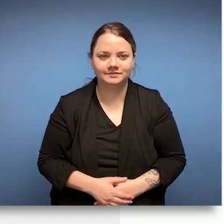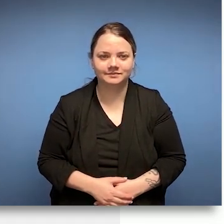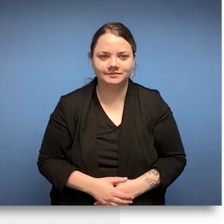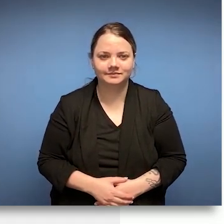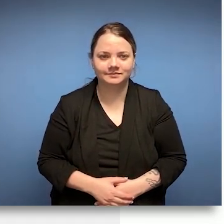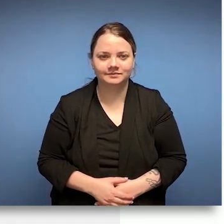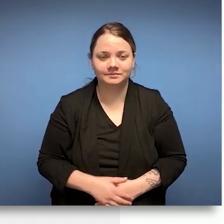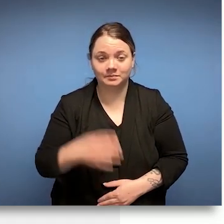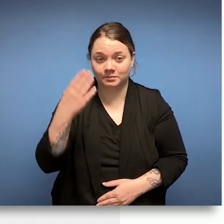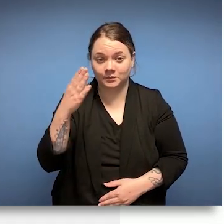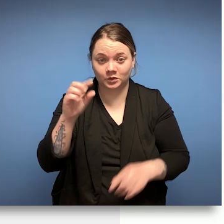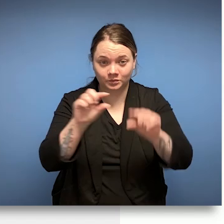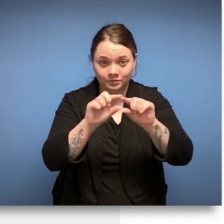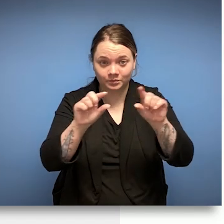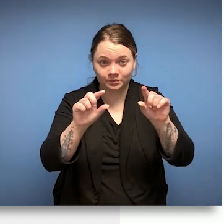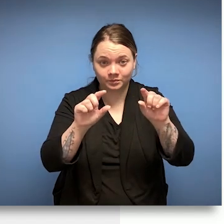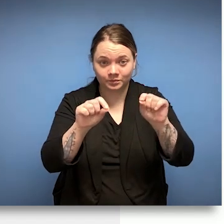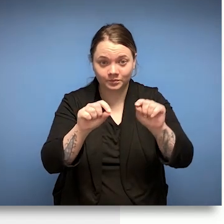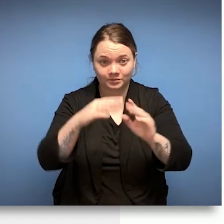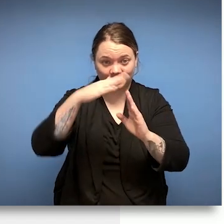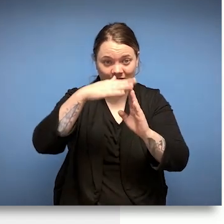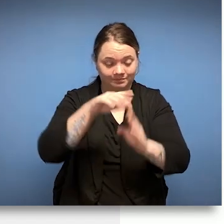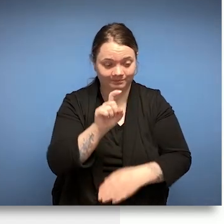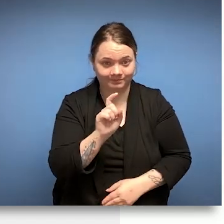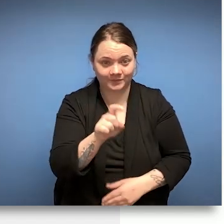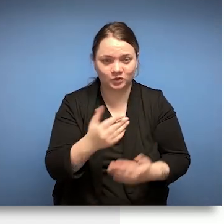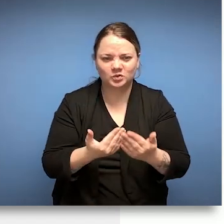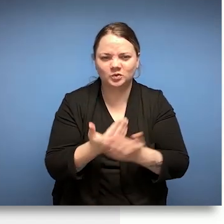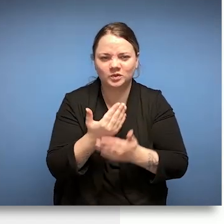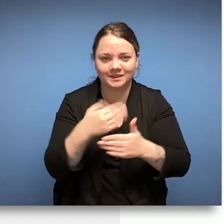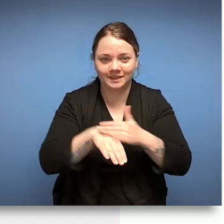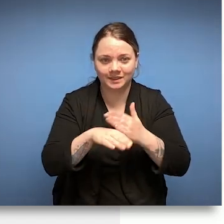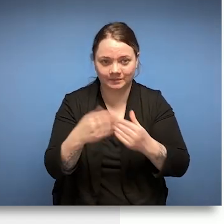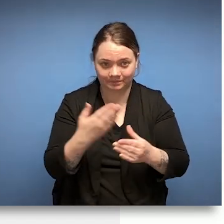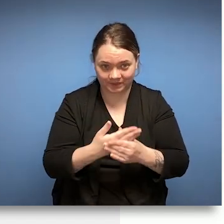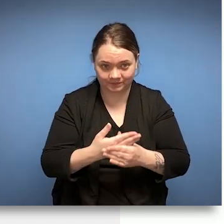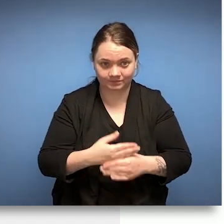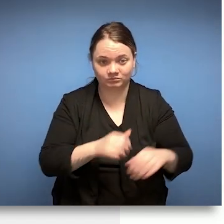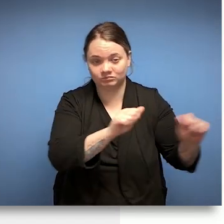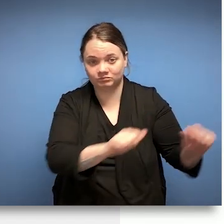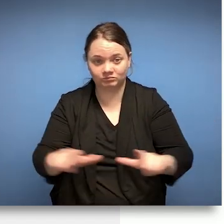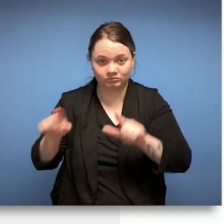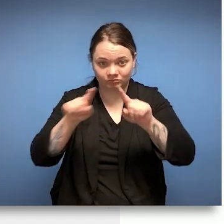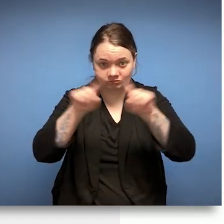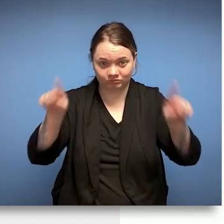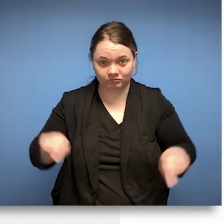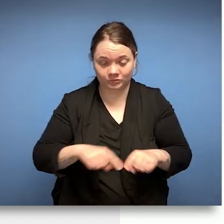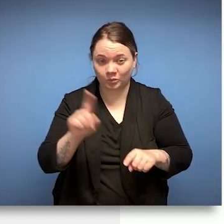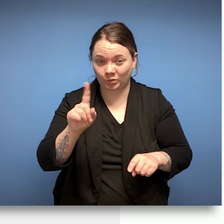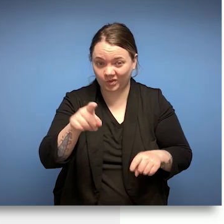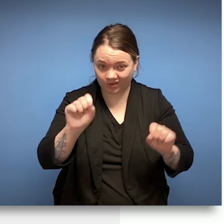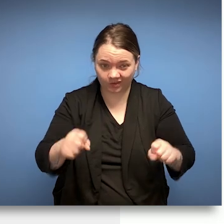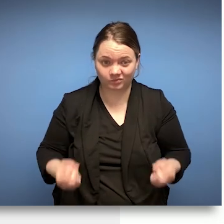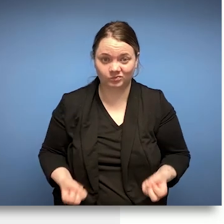Click the blue button labeled Add New Accessibility Document. A new form will appear where you can upload